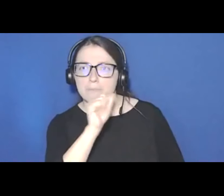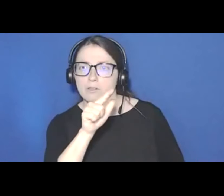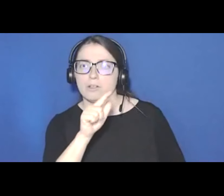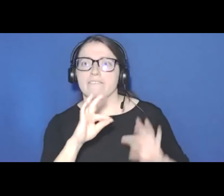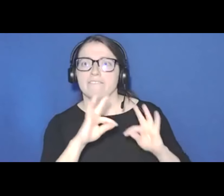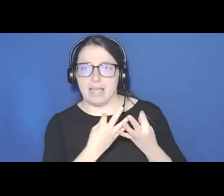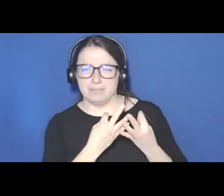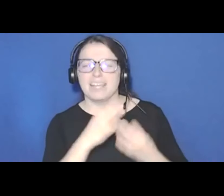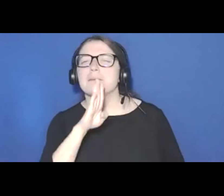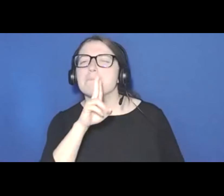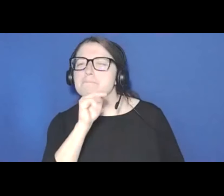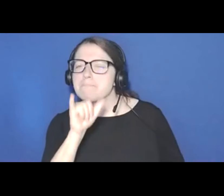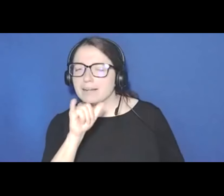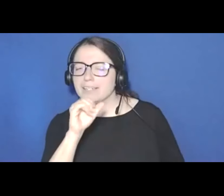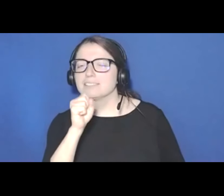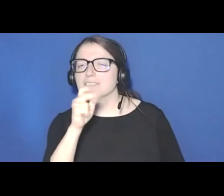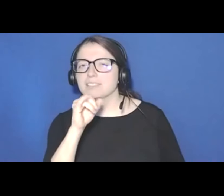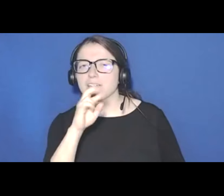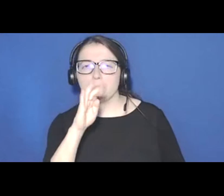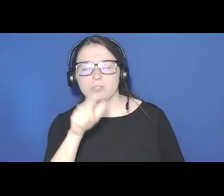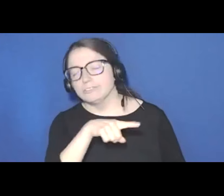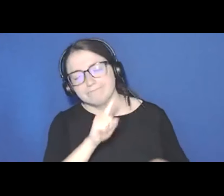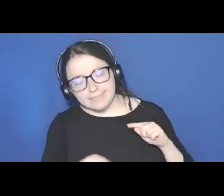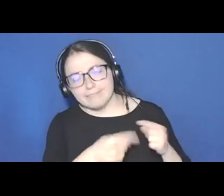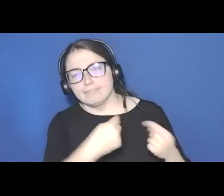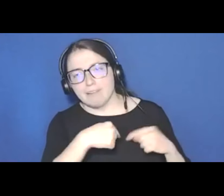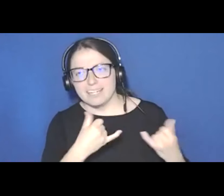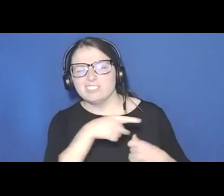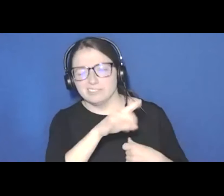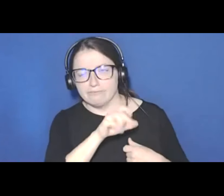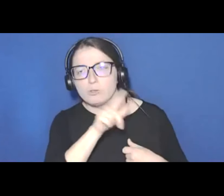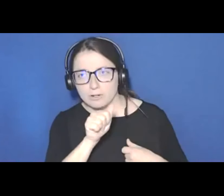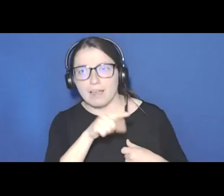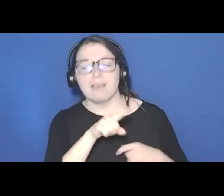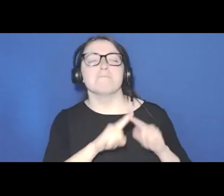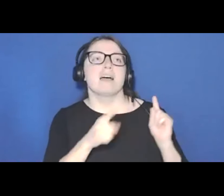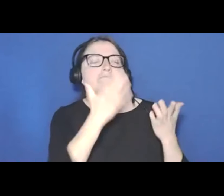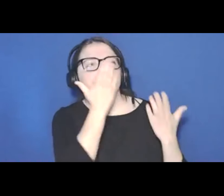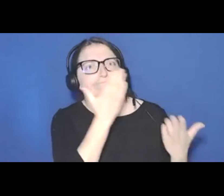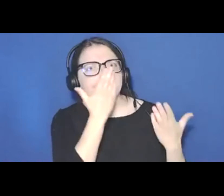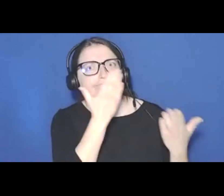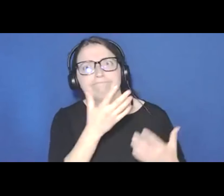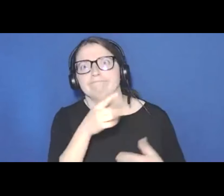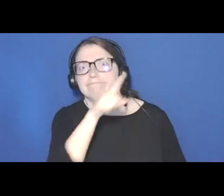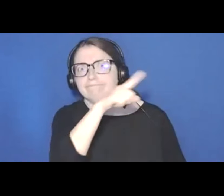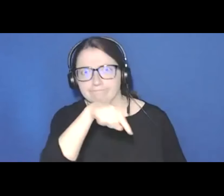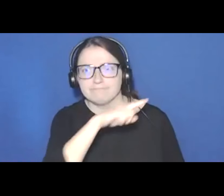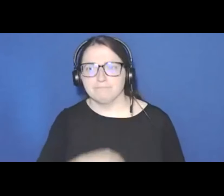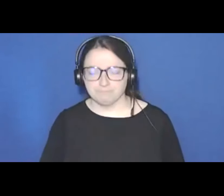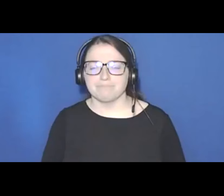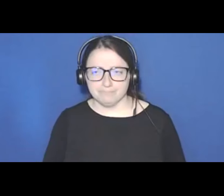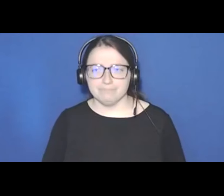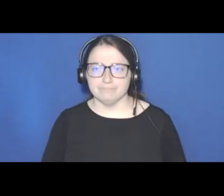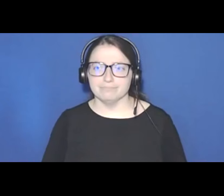Skirboll, Mrs. Skirboll, who can't be with us this year. She's in Florida. And what we'd like to do is